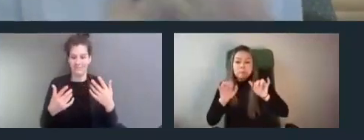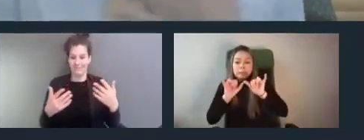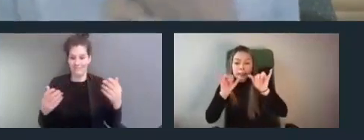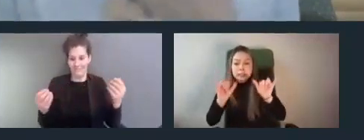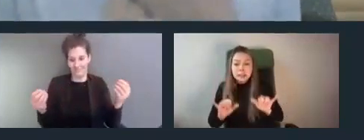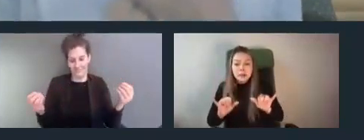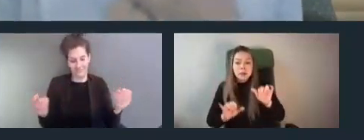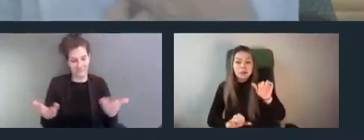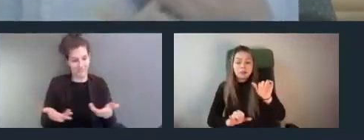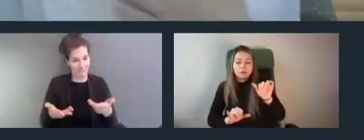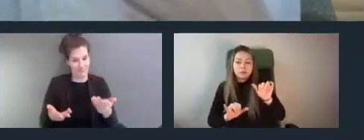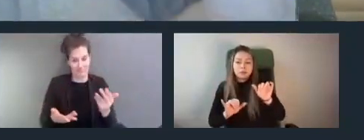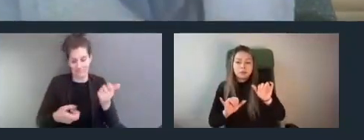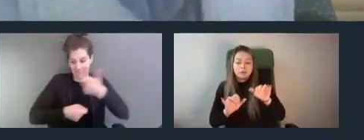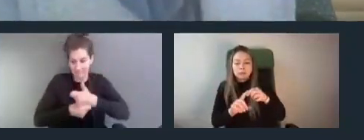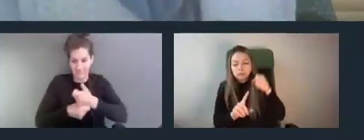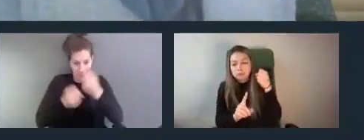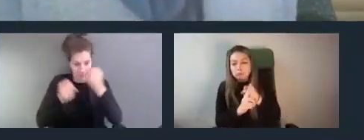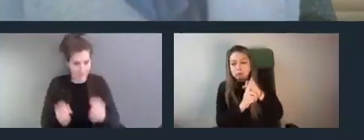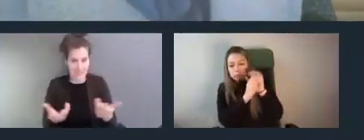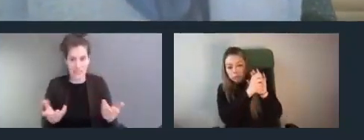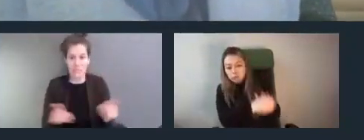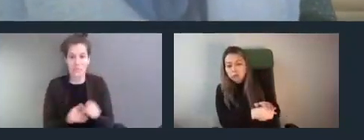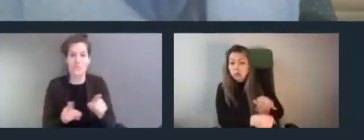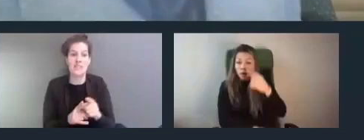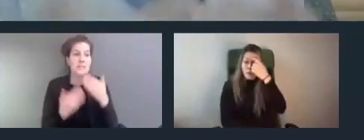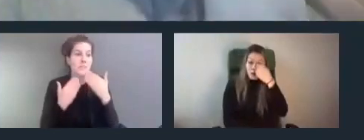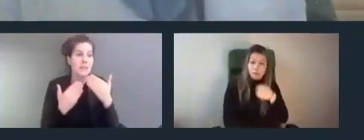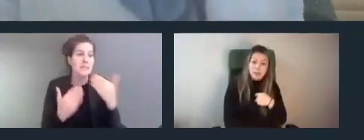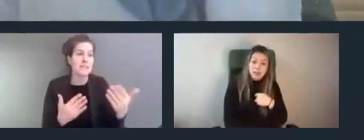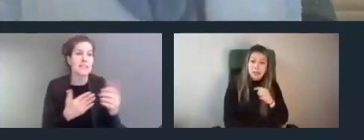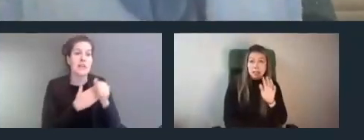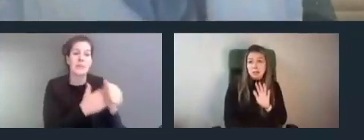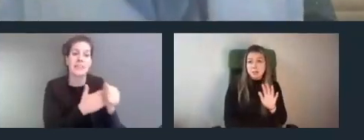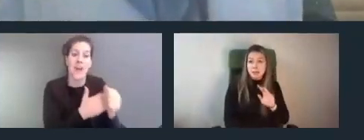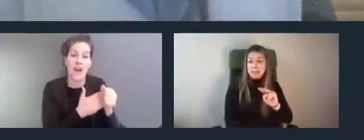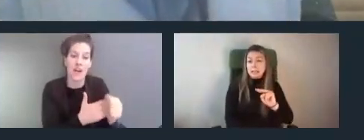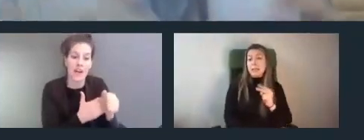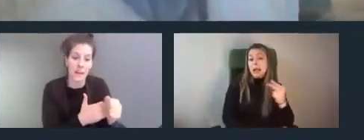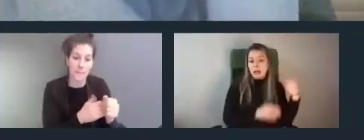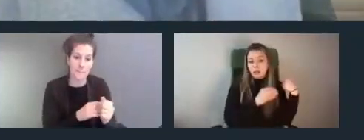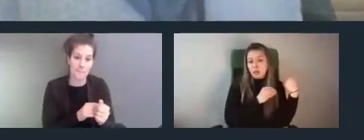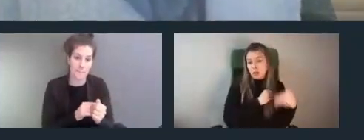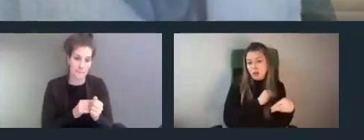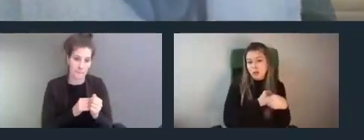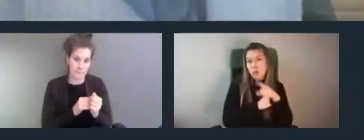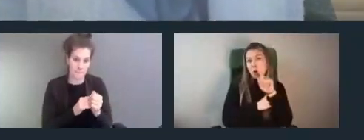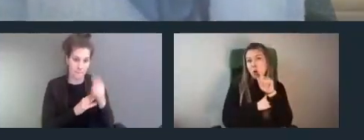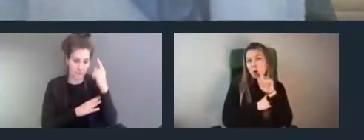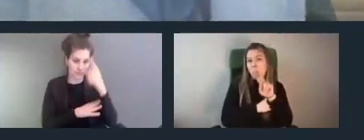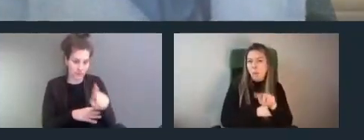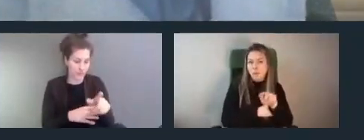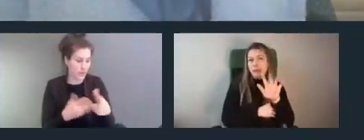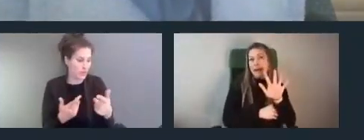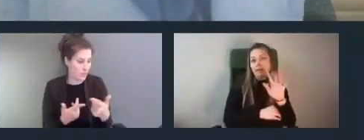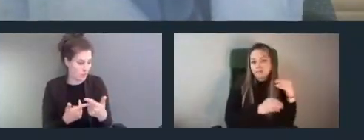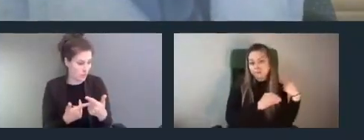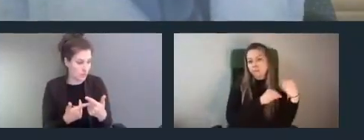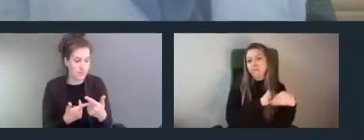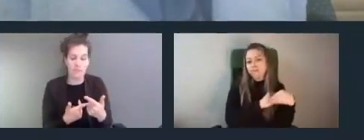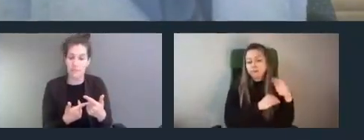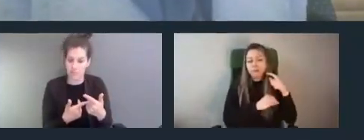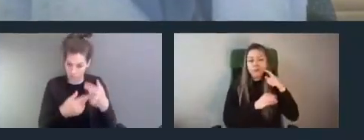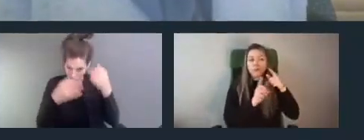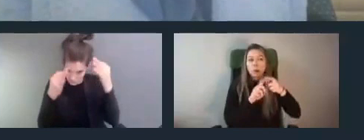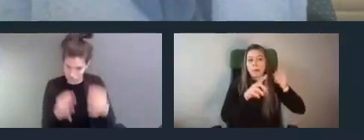it's people like me who are 1.5 generation, I would say, or second generation, or immigrant Canadians. It's